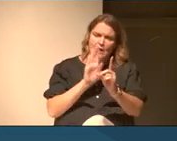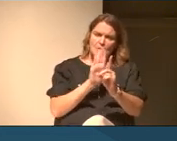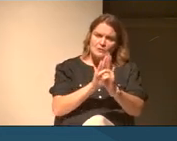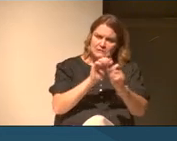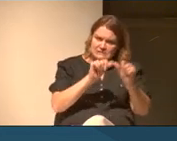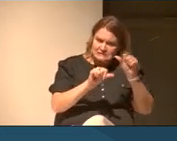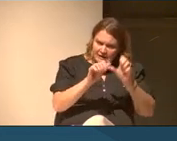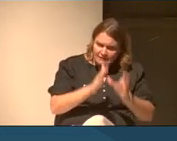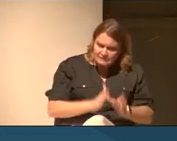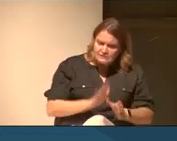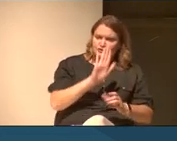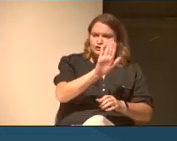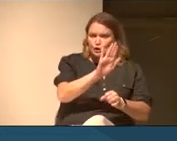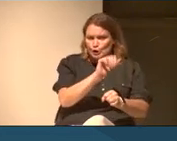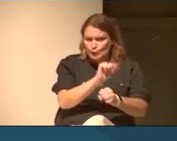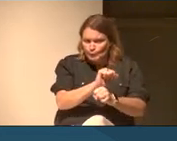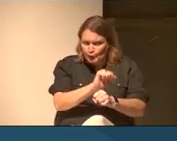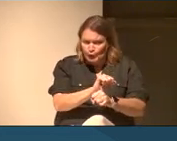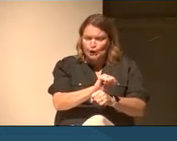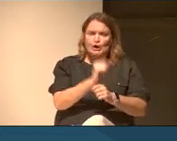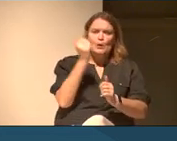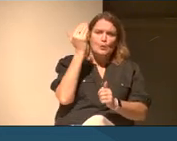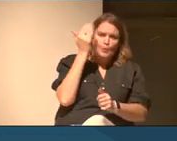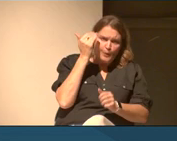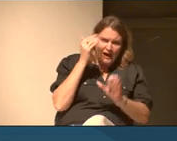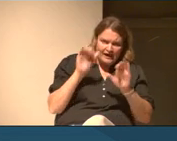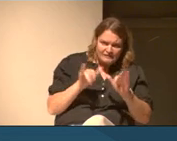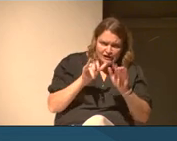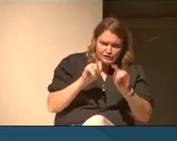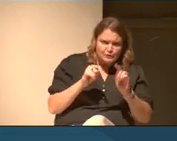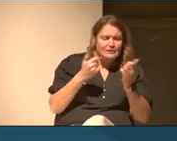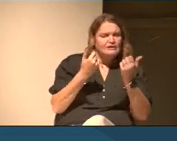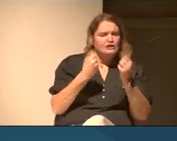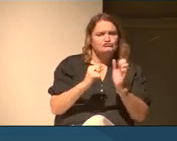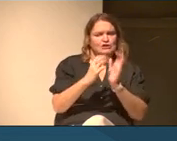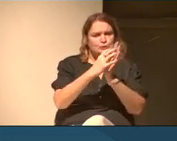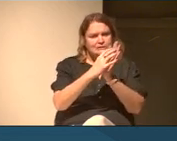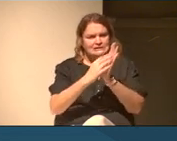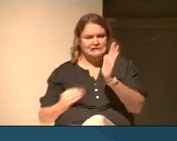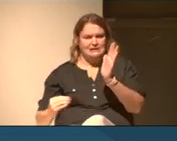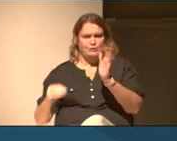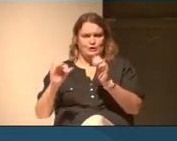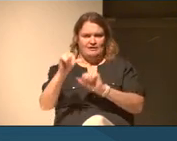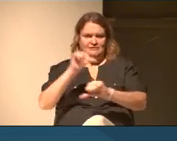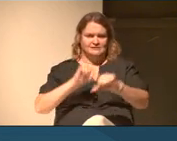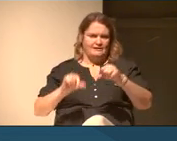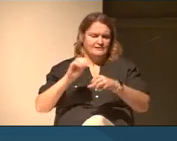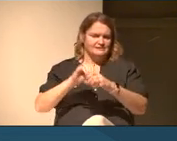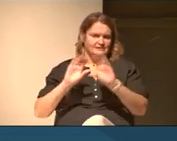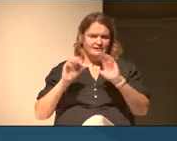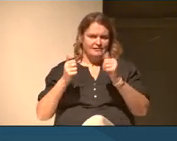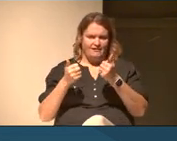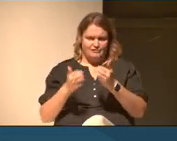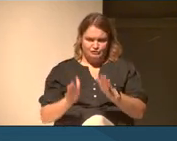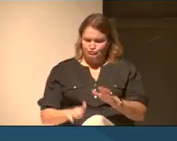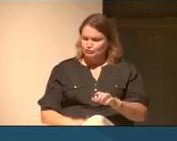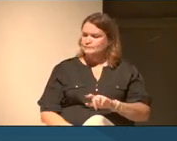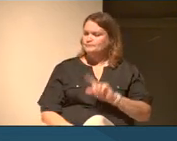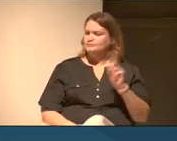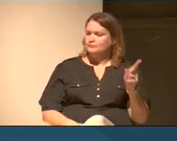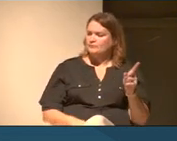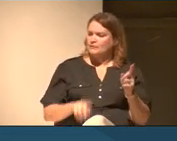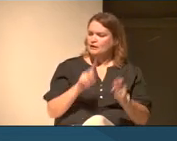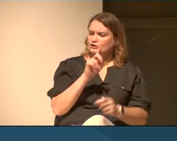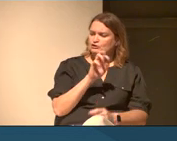what it means, why they do it, and tries to simulate some of that science in the classroom. So left to right, Dr.